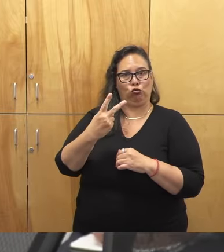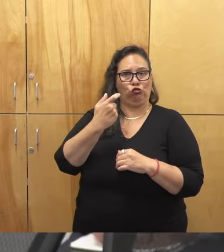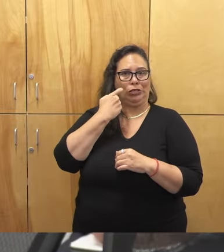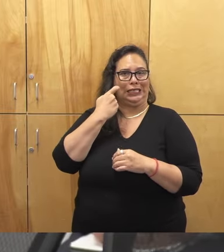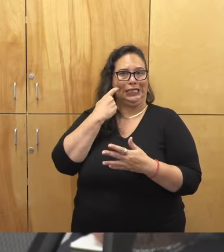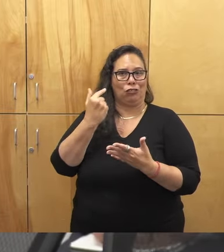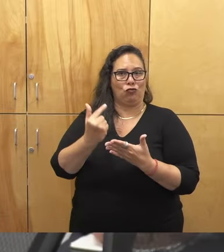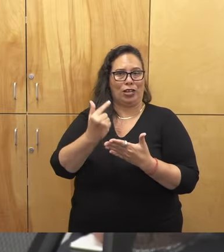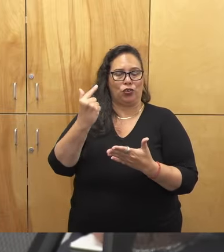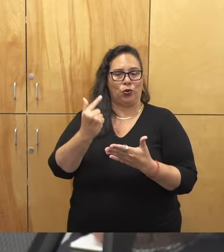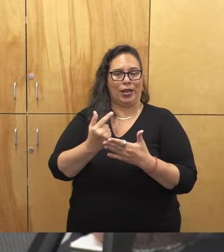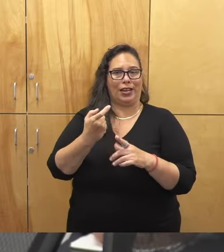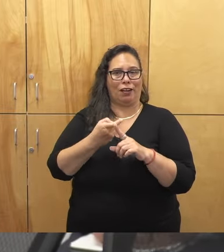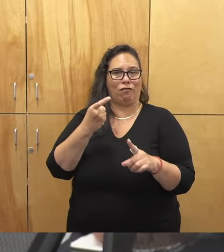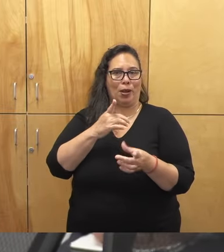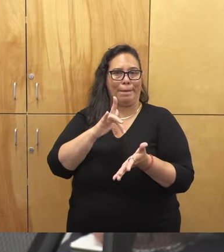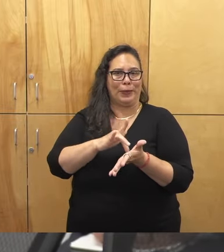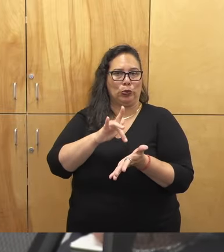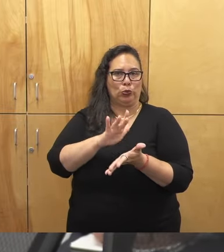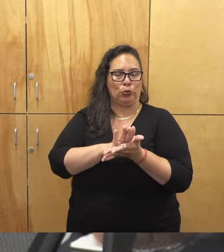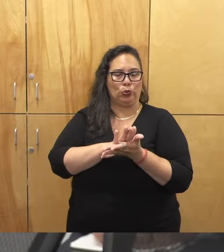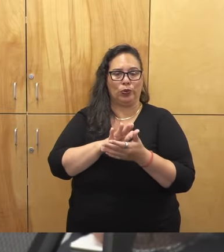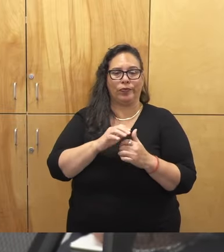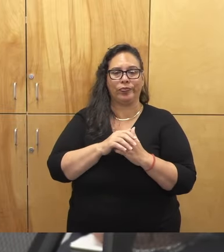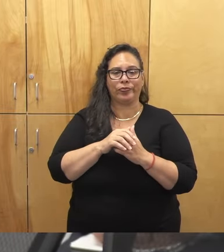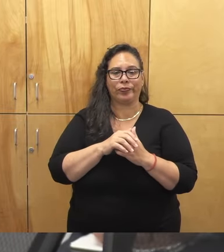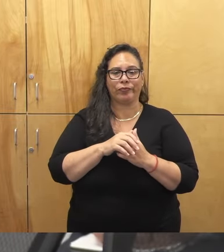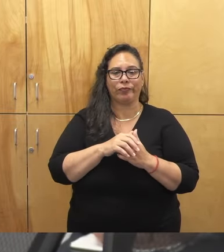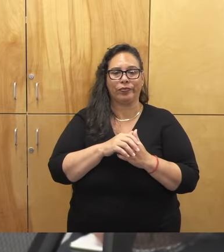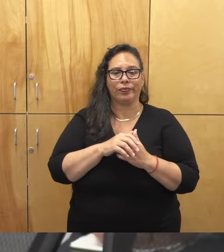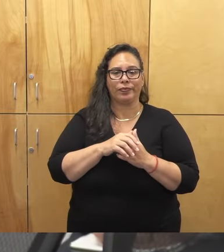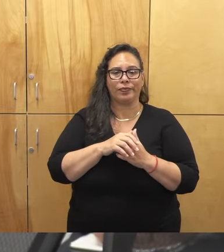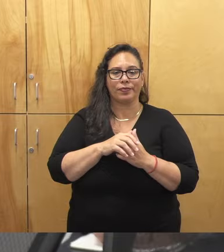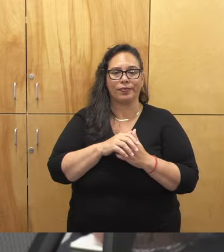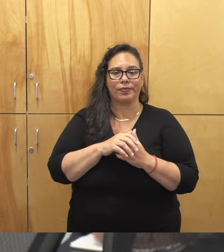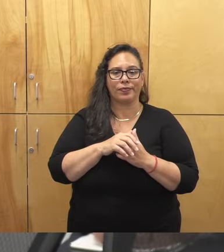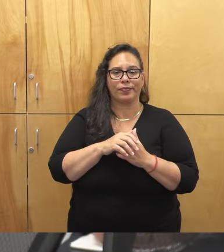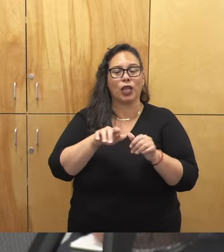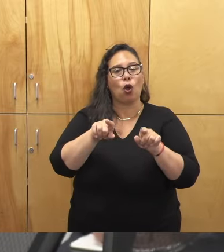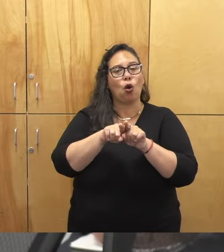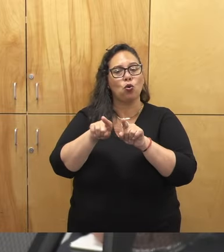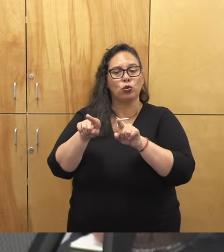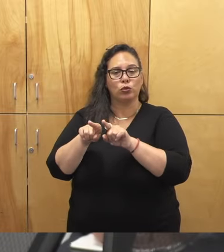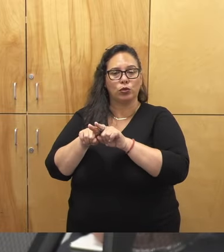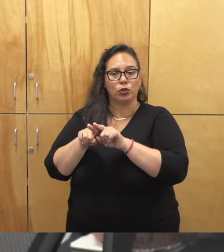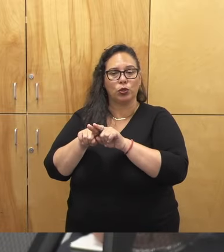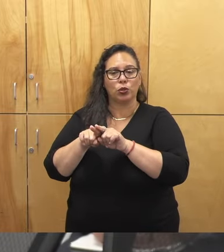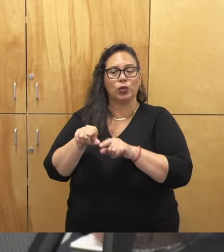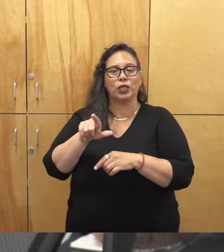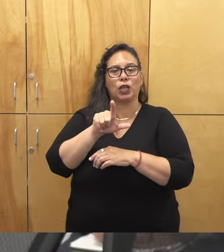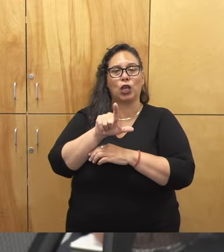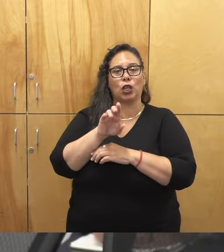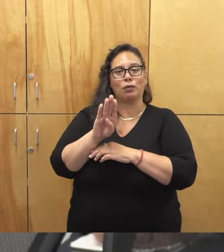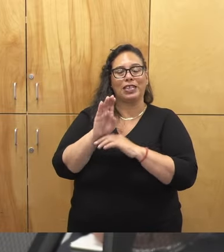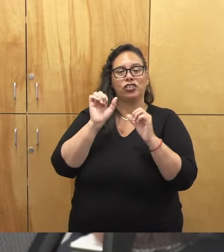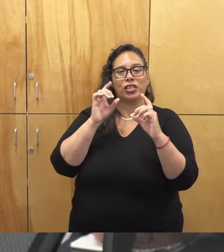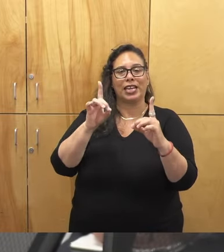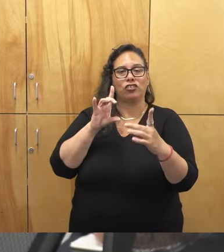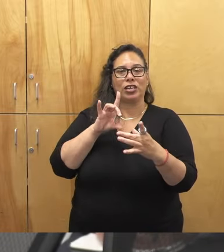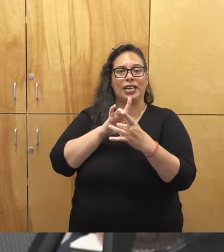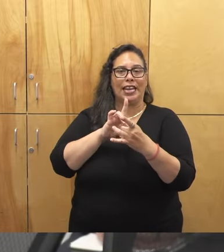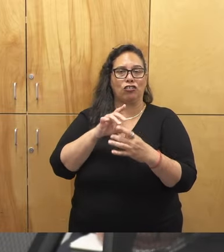from middle school, and also a Long Beach Education Connection